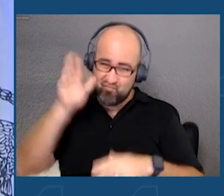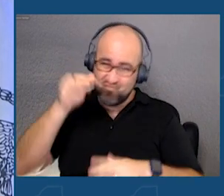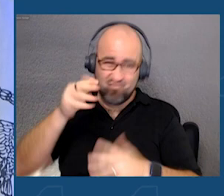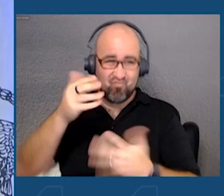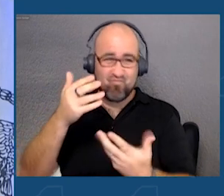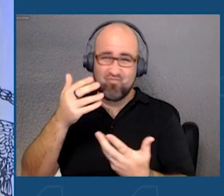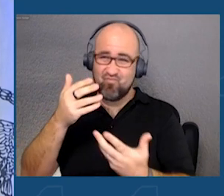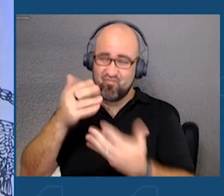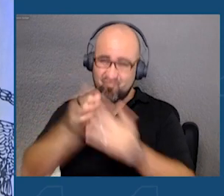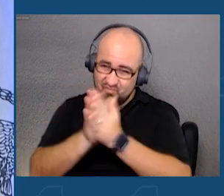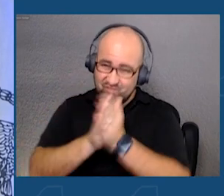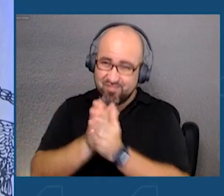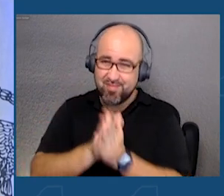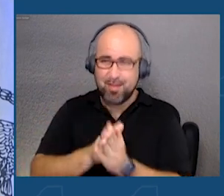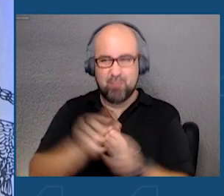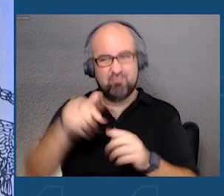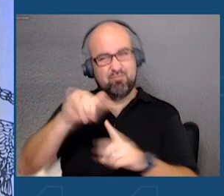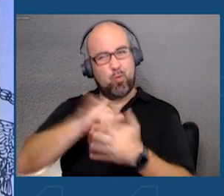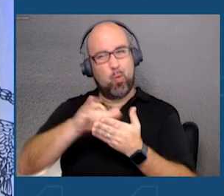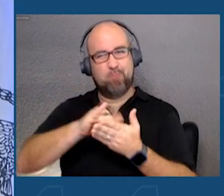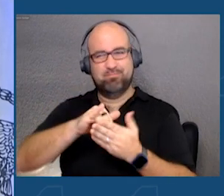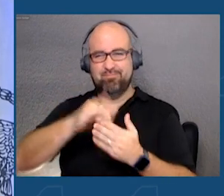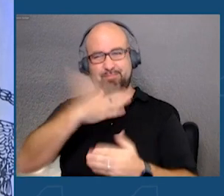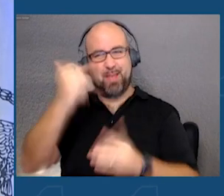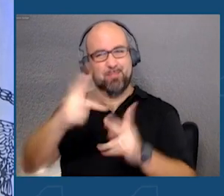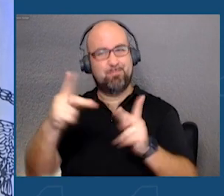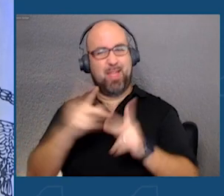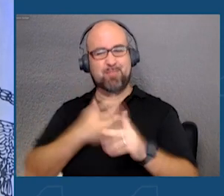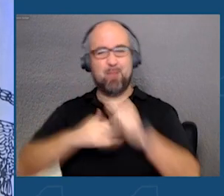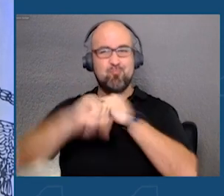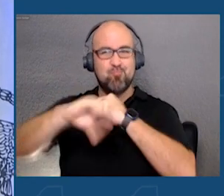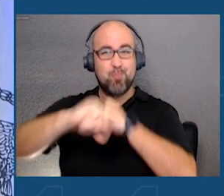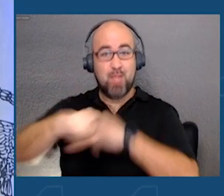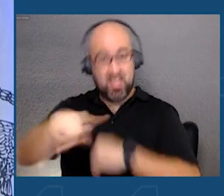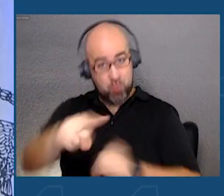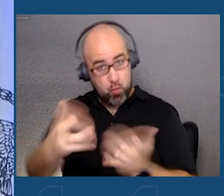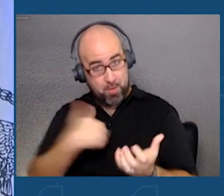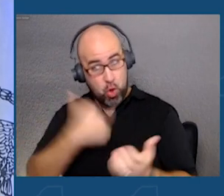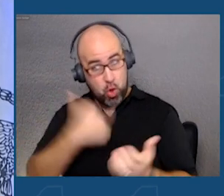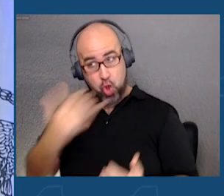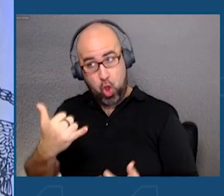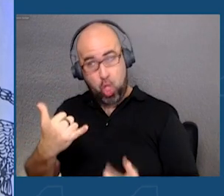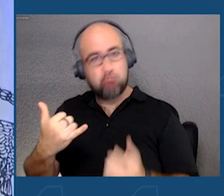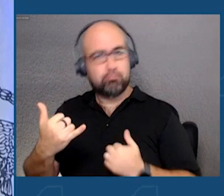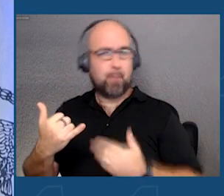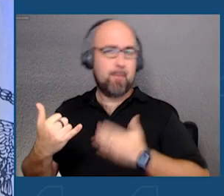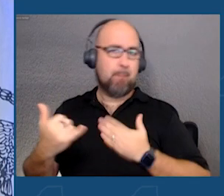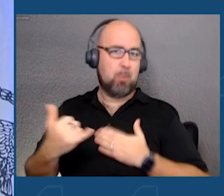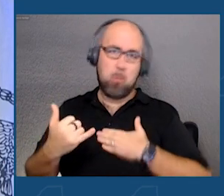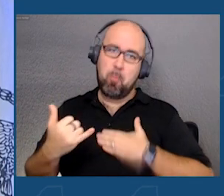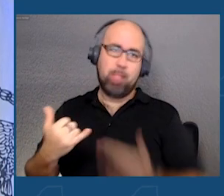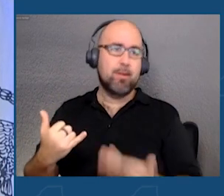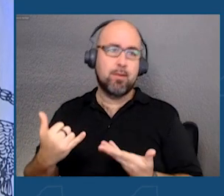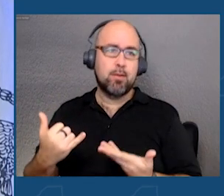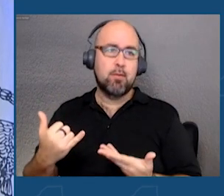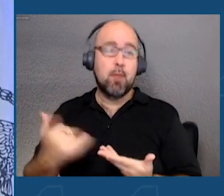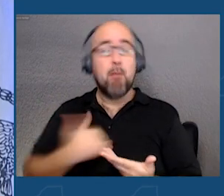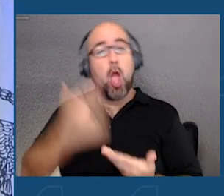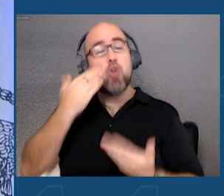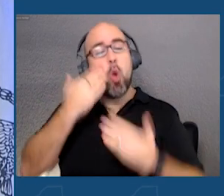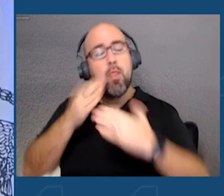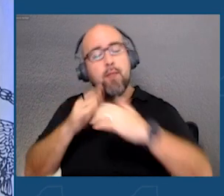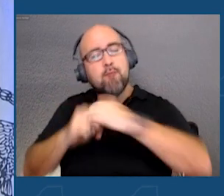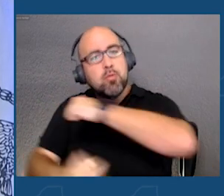than in New York. And if you have anybody you want me to call, I'll be happy to call them. But I know at the foundation of all this, and we'll get to all the specifics,